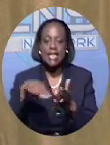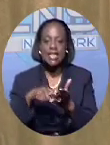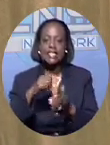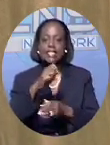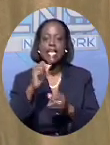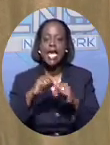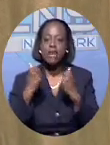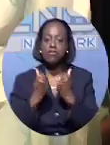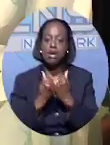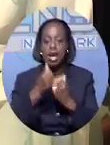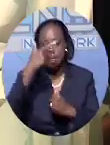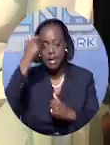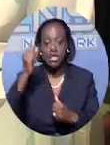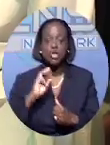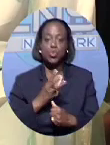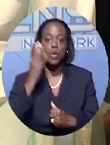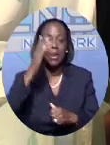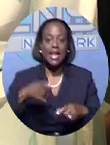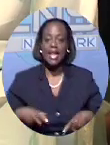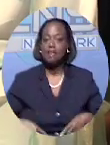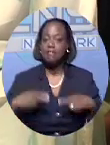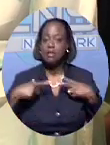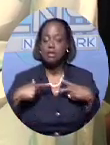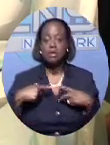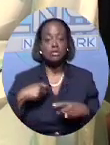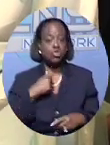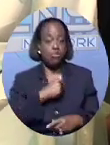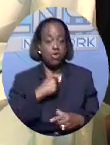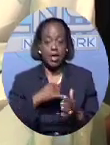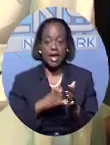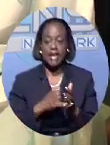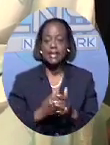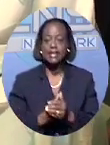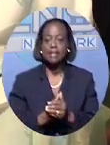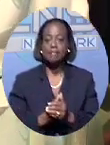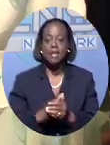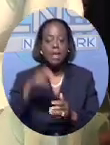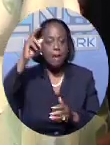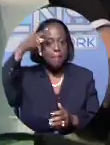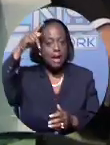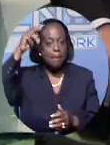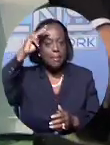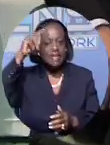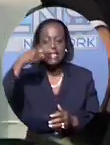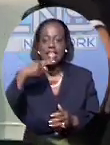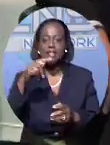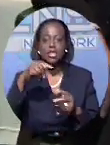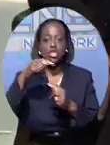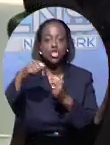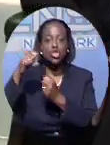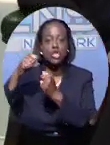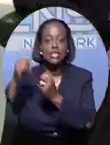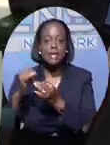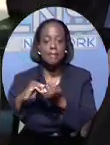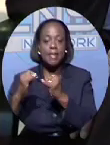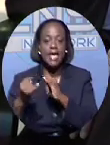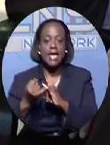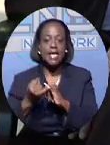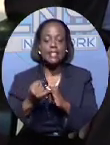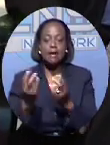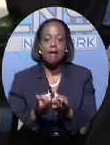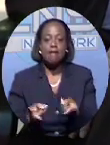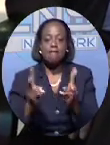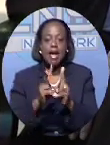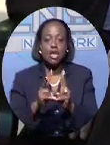because we will live to regret it. The Prime Minister and others describe the tourism industry as a value-driven marketplace, causing countries in the region